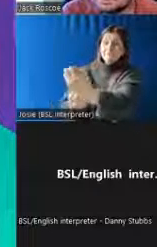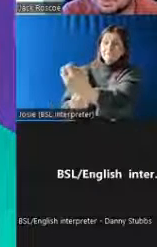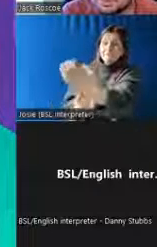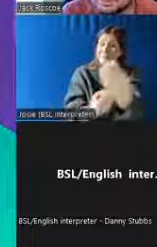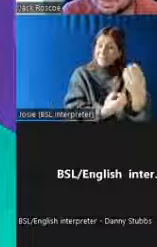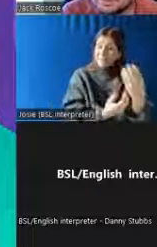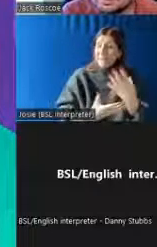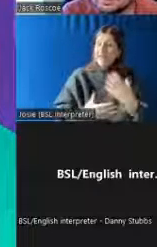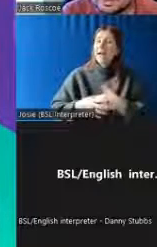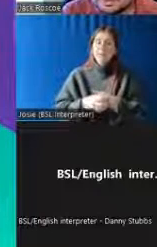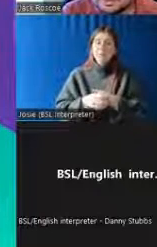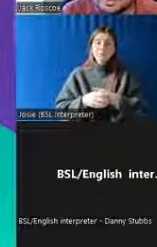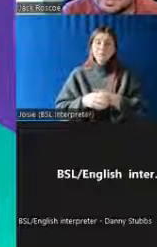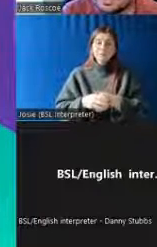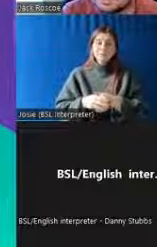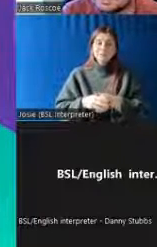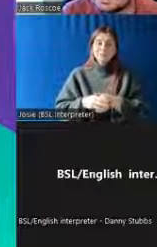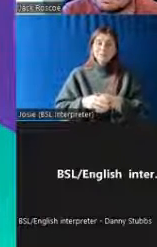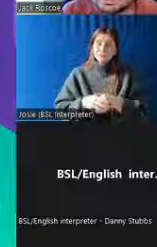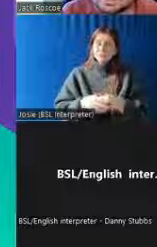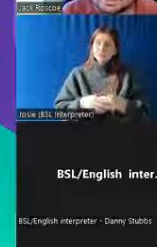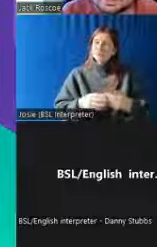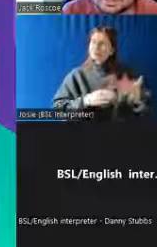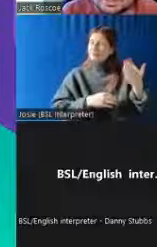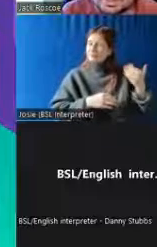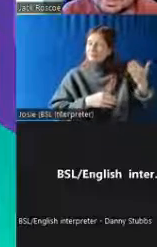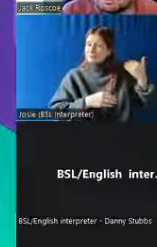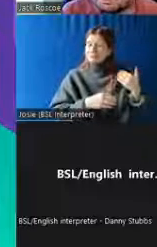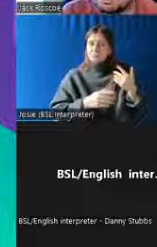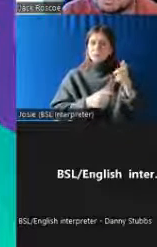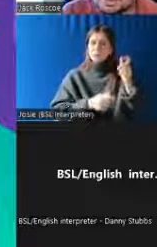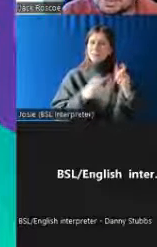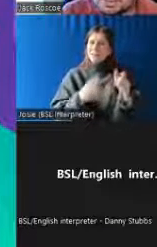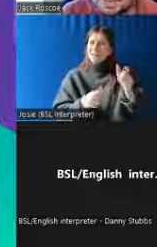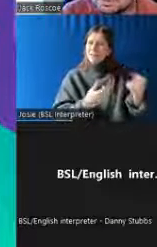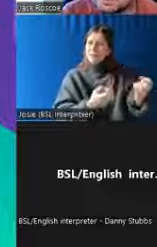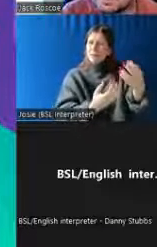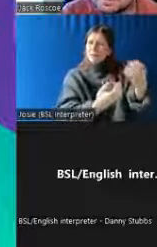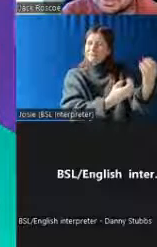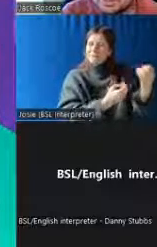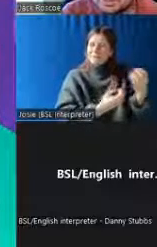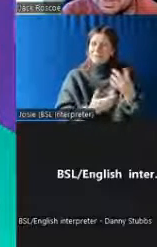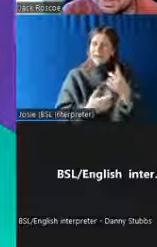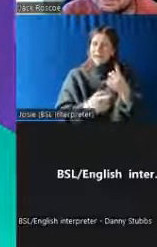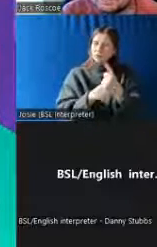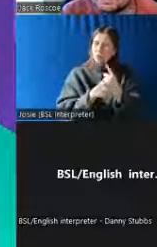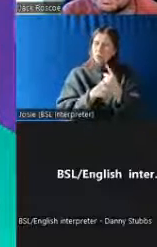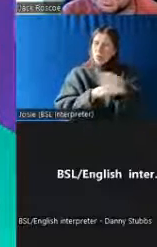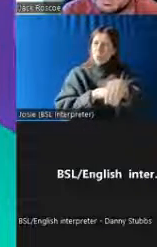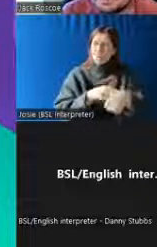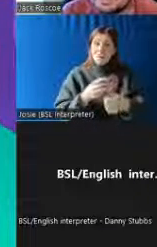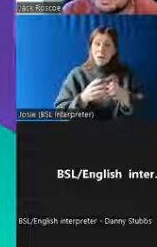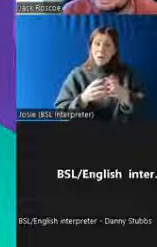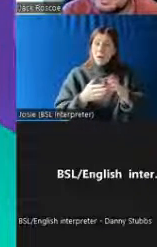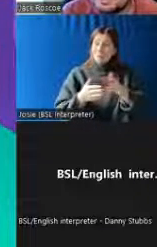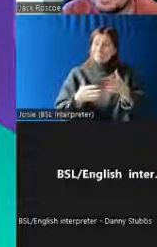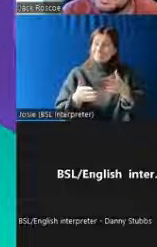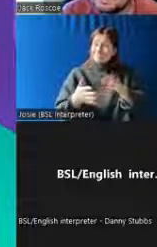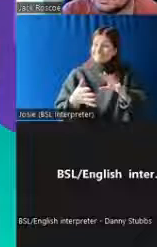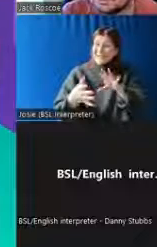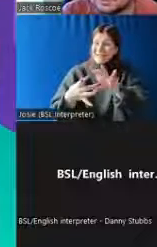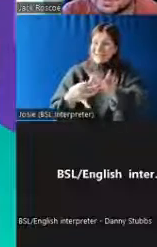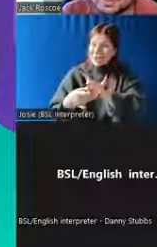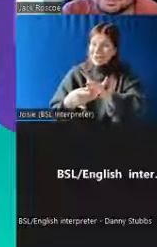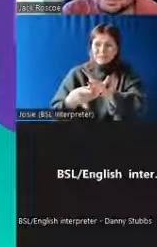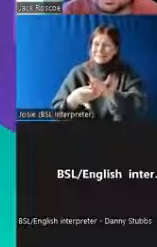series, people mentioned that they were interested in researching things like barriers to engagement that stop people from taking part in creative